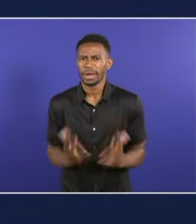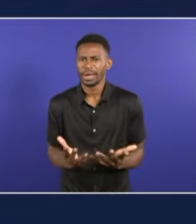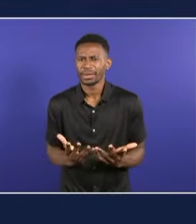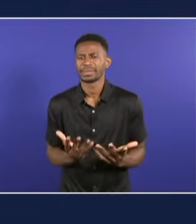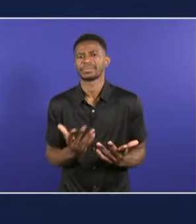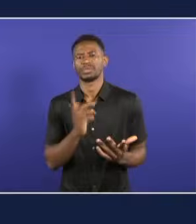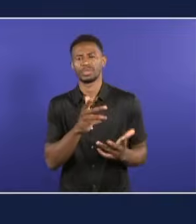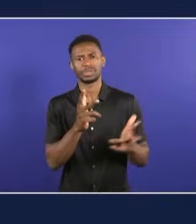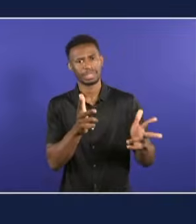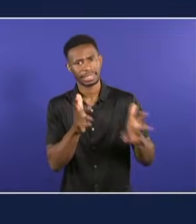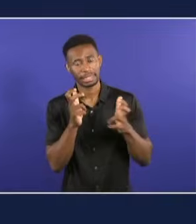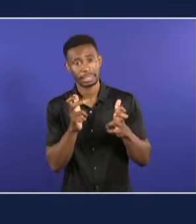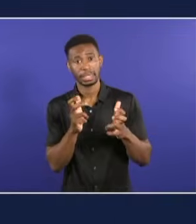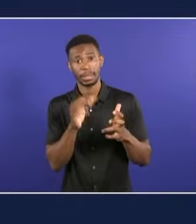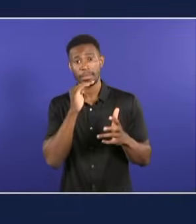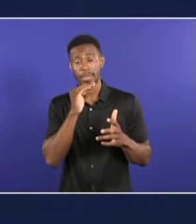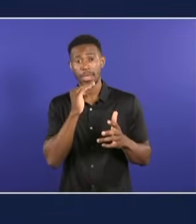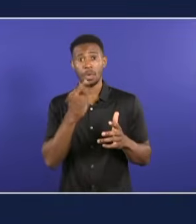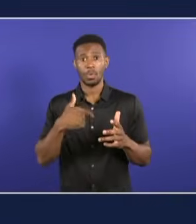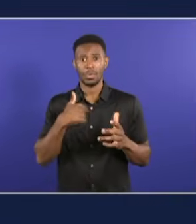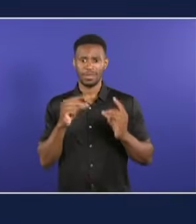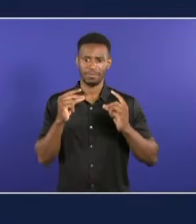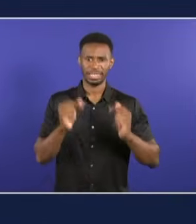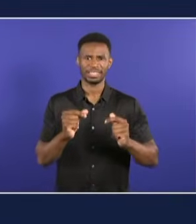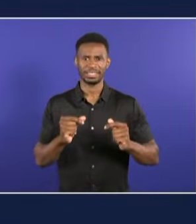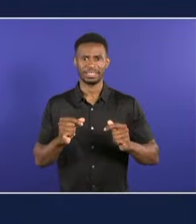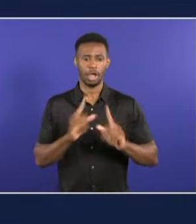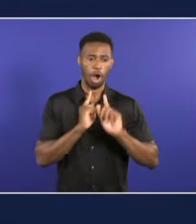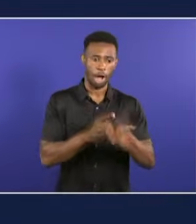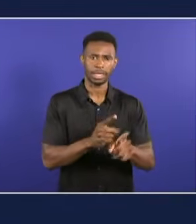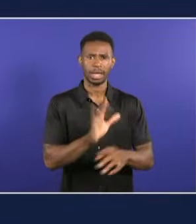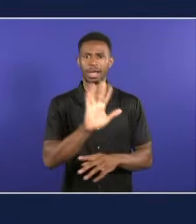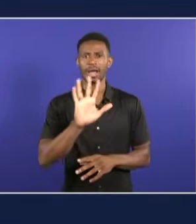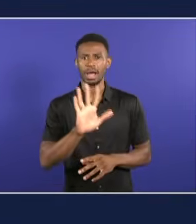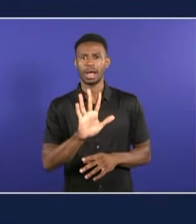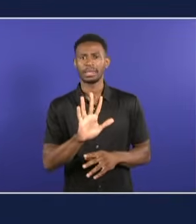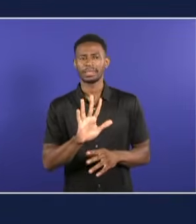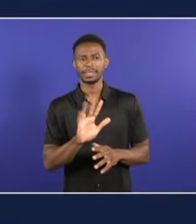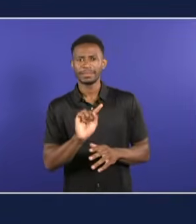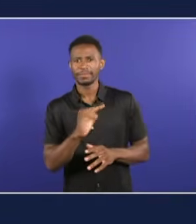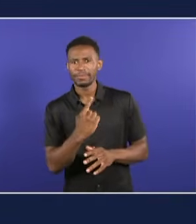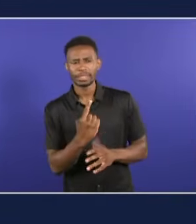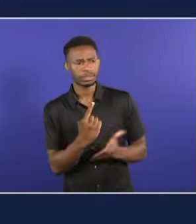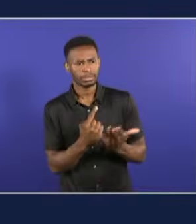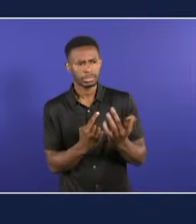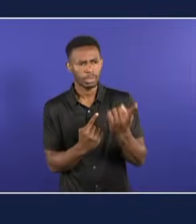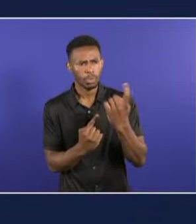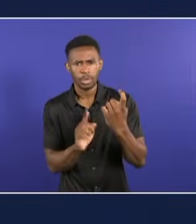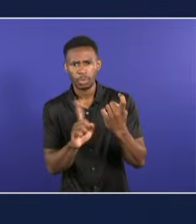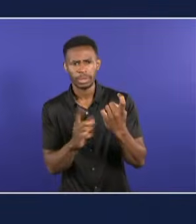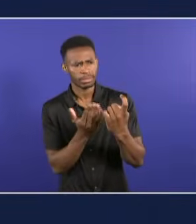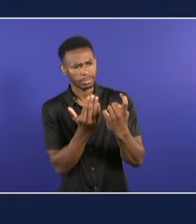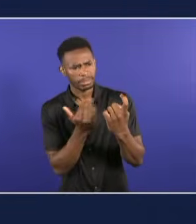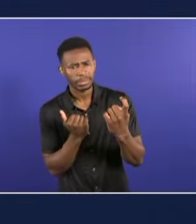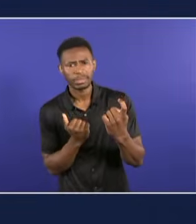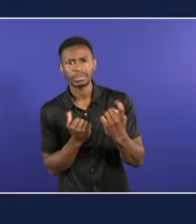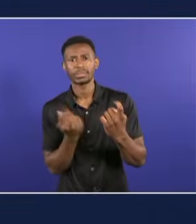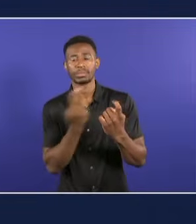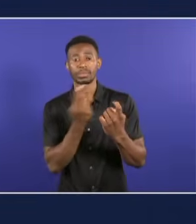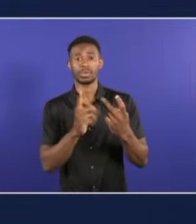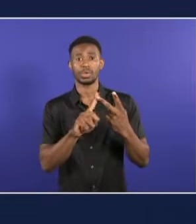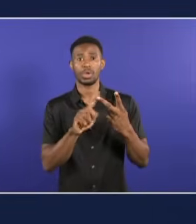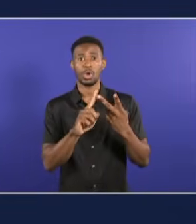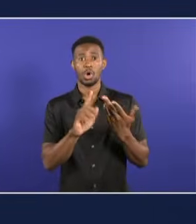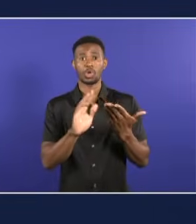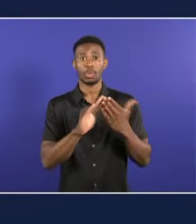We must not come with the answer before we've even heard the question. We must be more present in more communities, and I